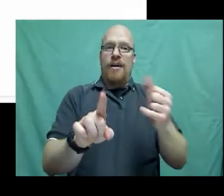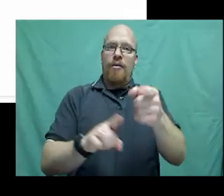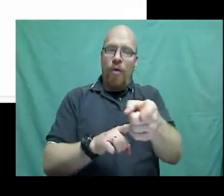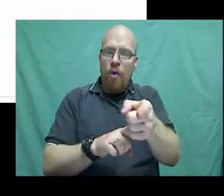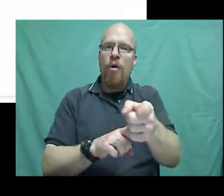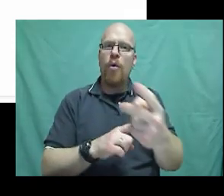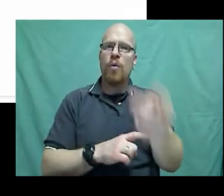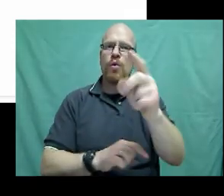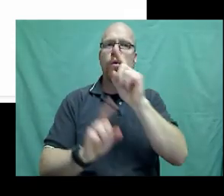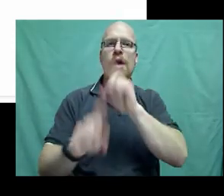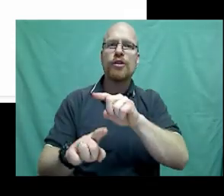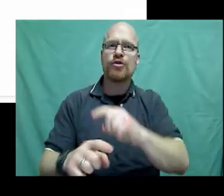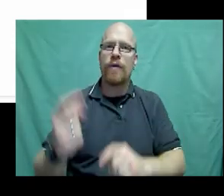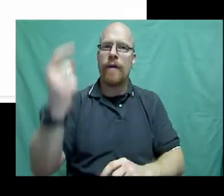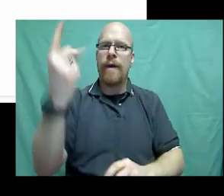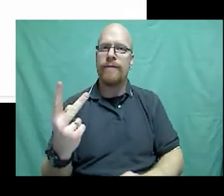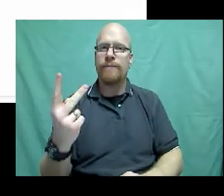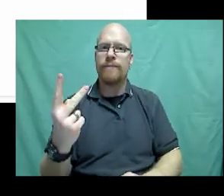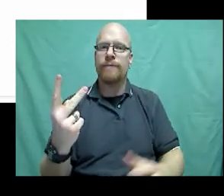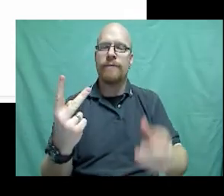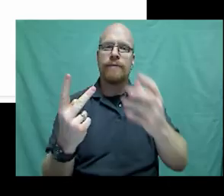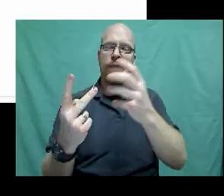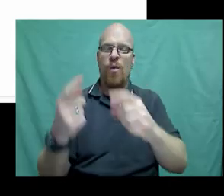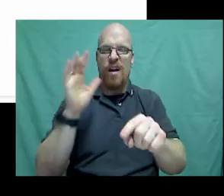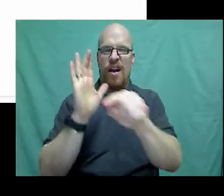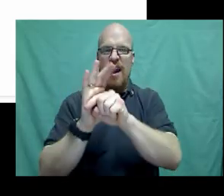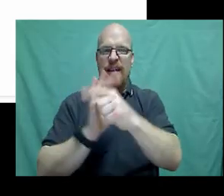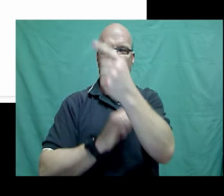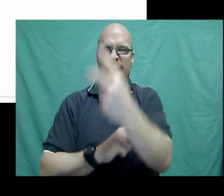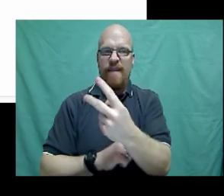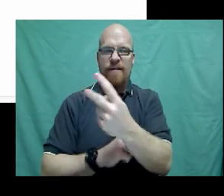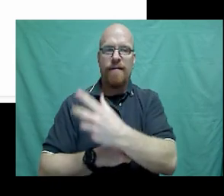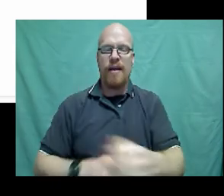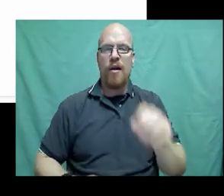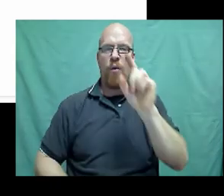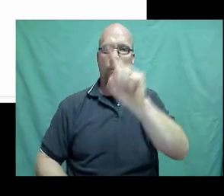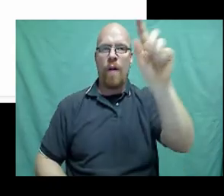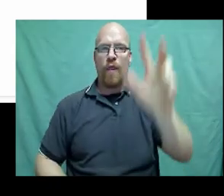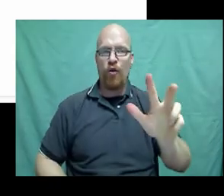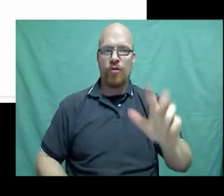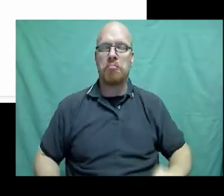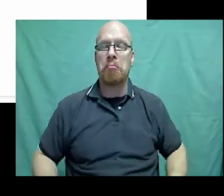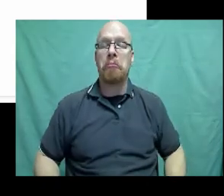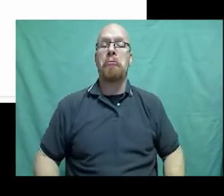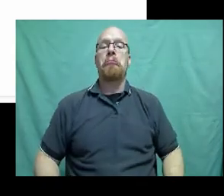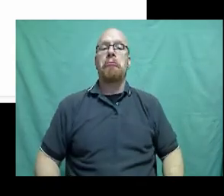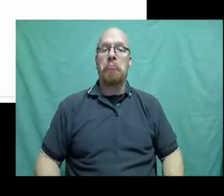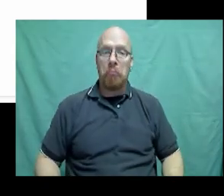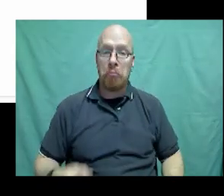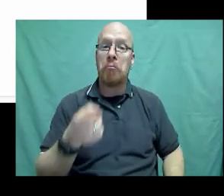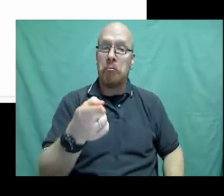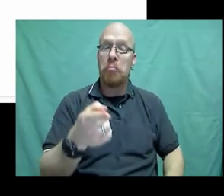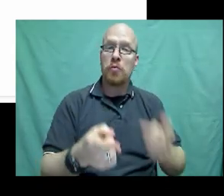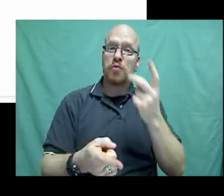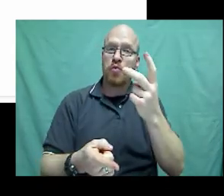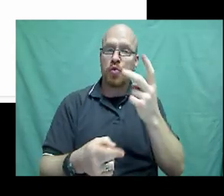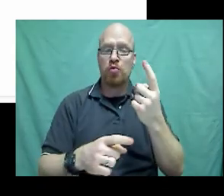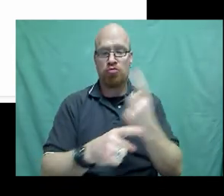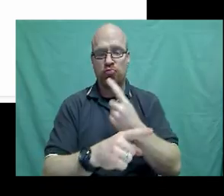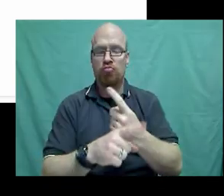Okay, we have two solutions, negative a half and then positive 1 and